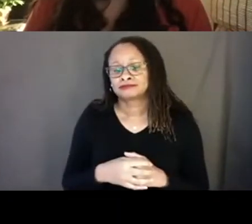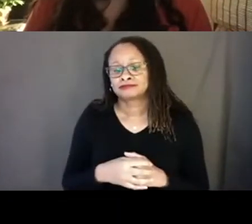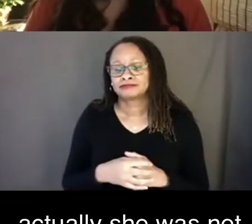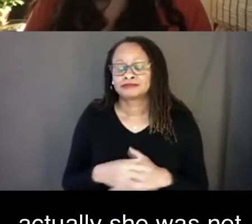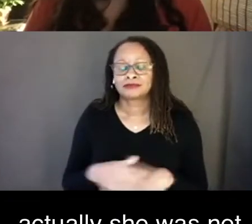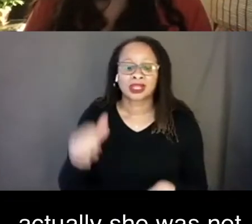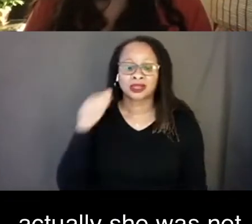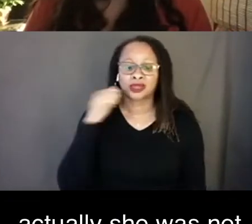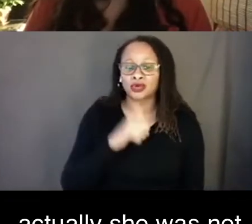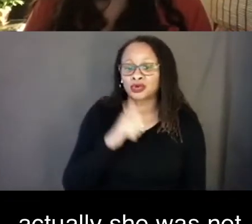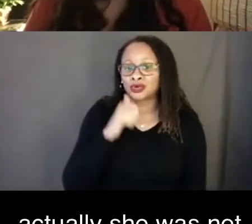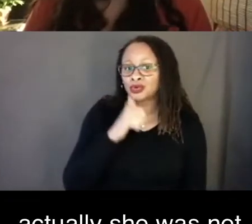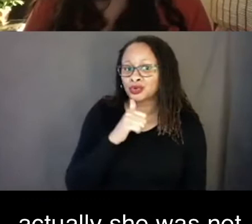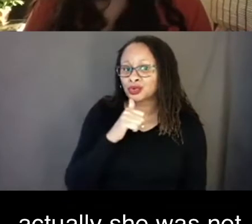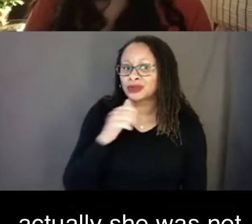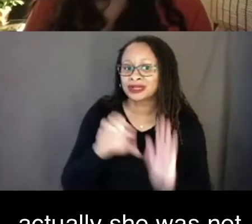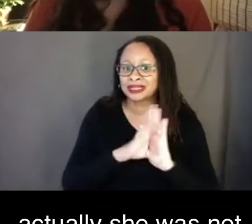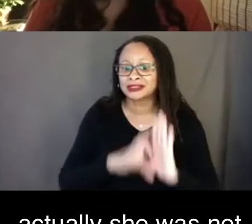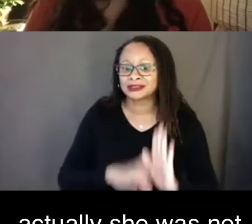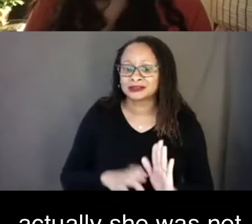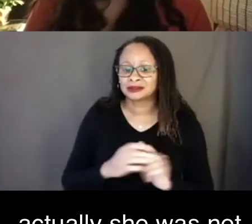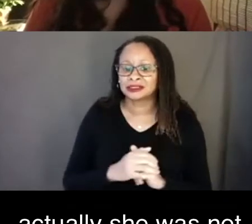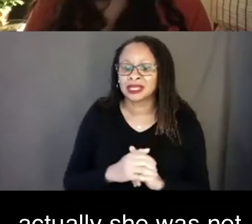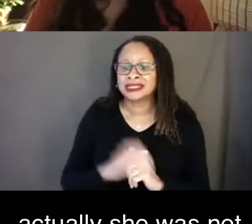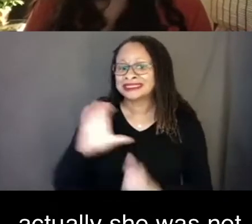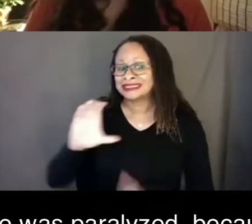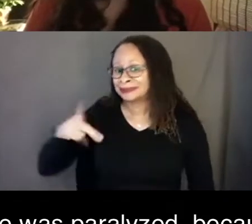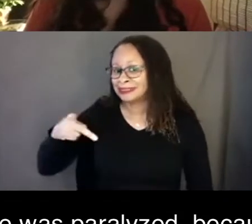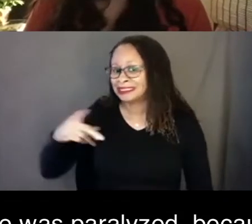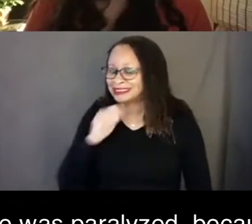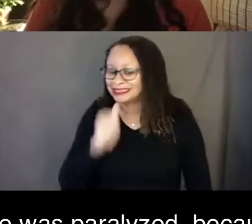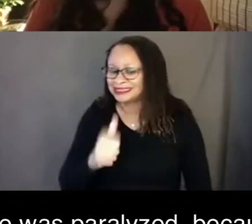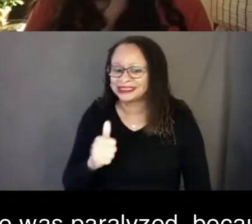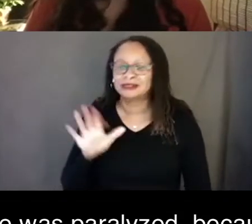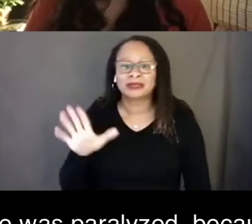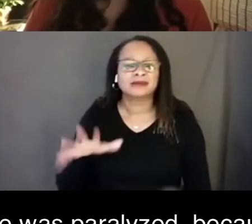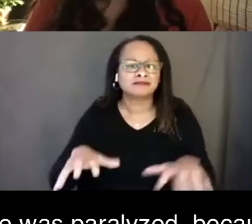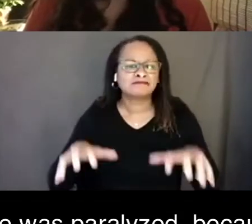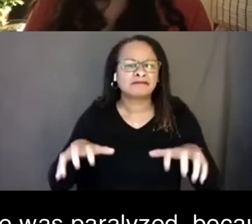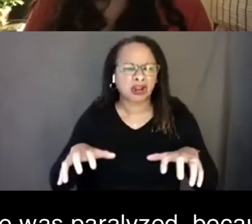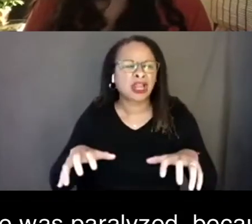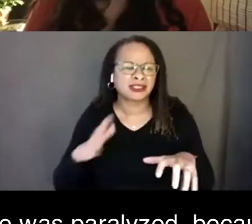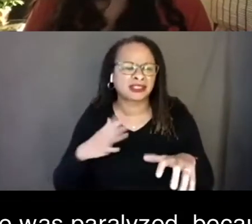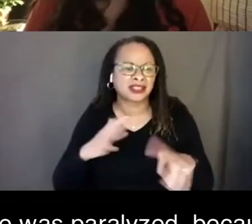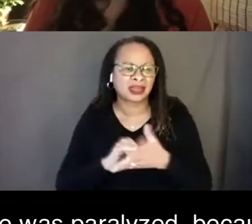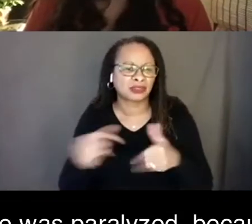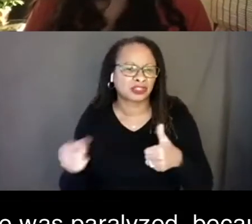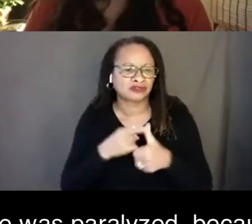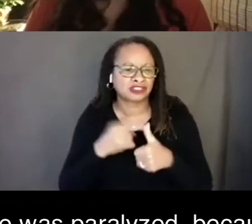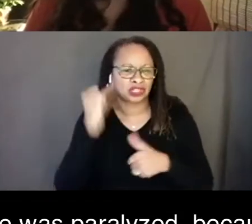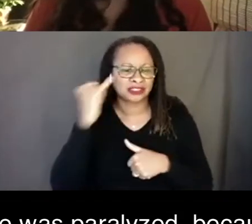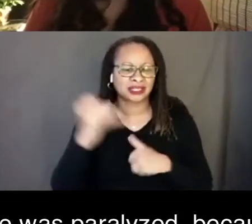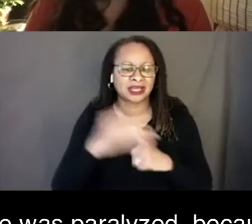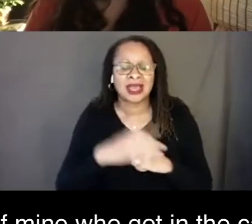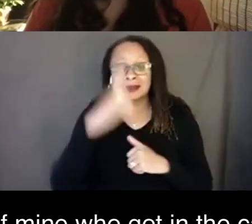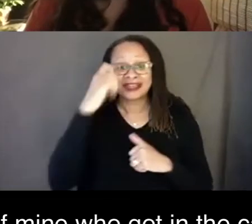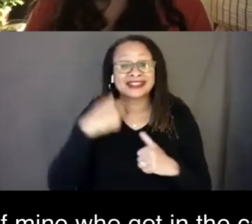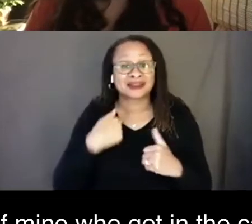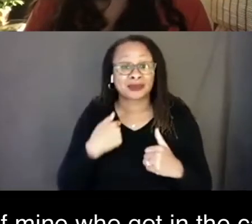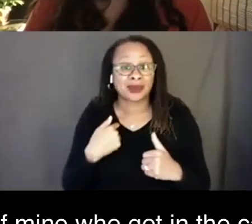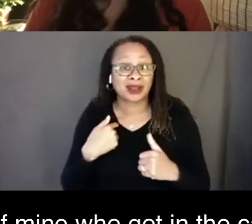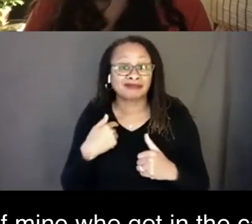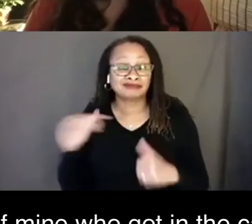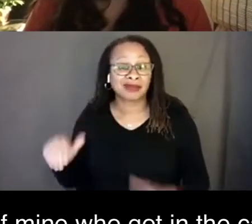with, actually she was not cerebral palsy, but it was, she was paralyzed. Because I had a very close friend of mine